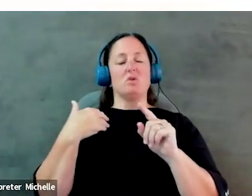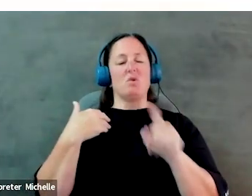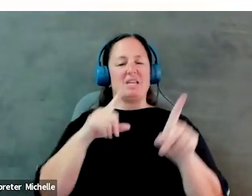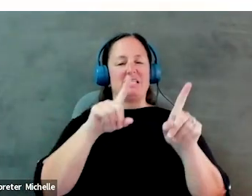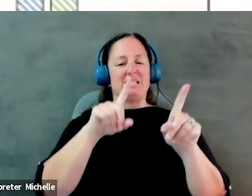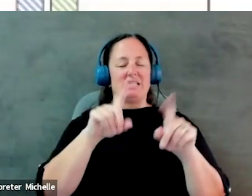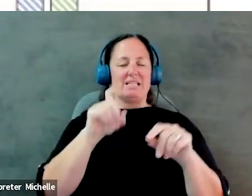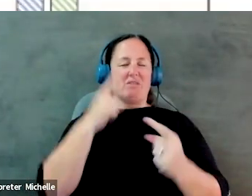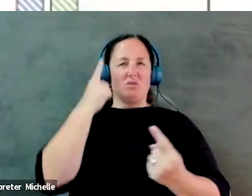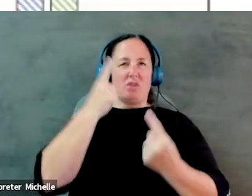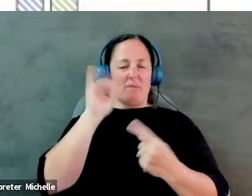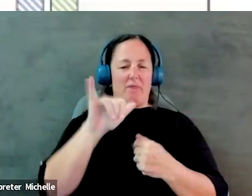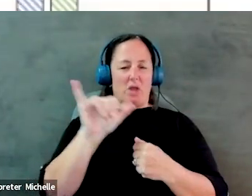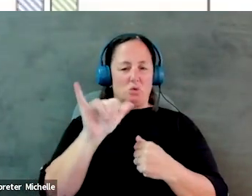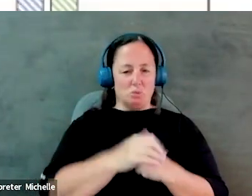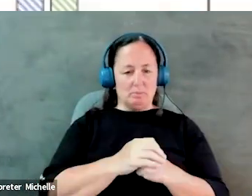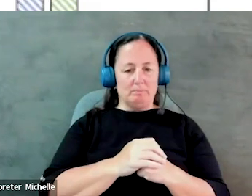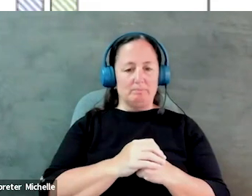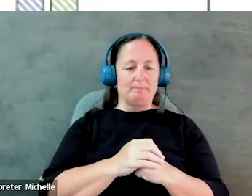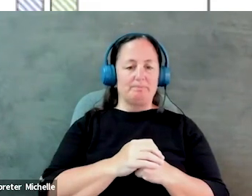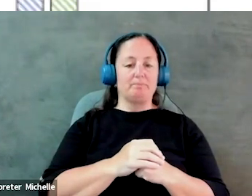this has to be taken into account.